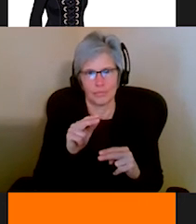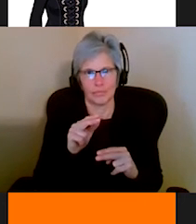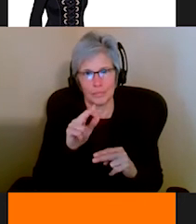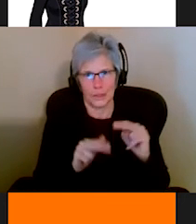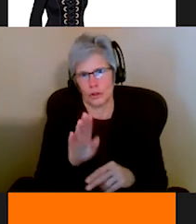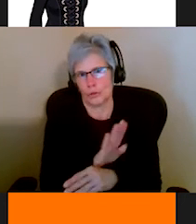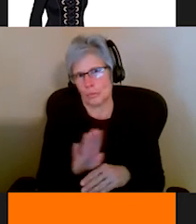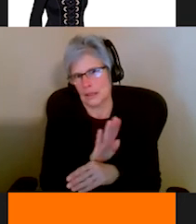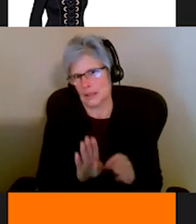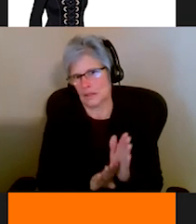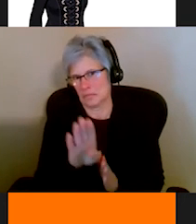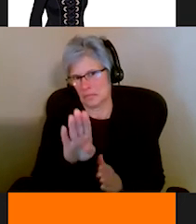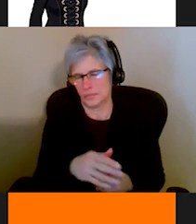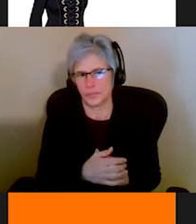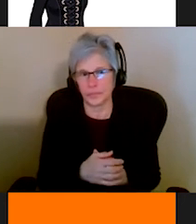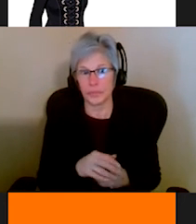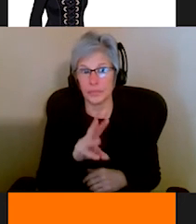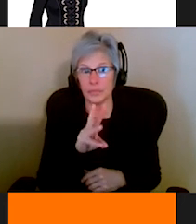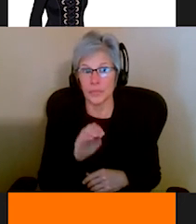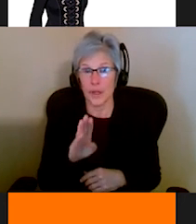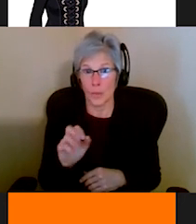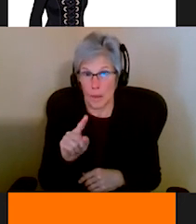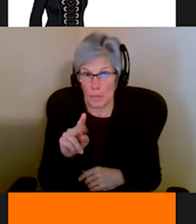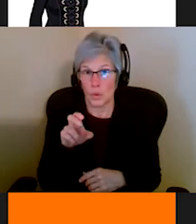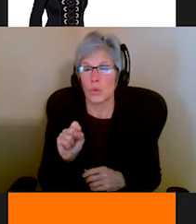good. It's definitely viable. I think it's very smart.